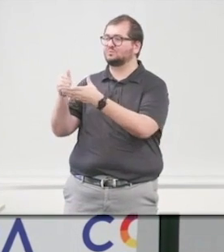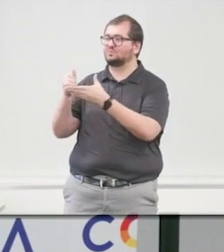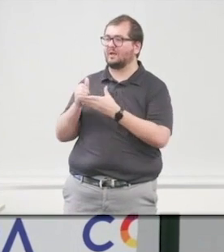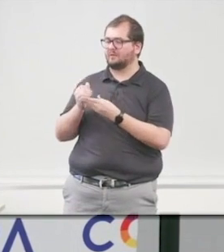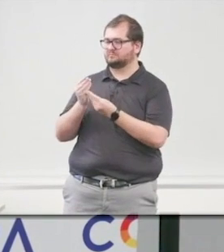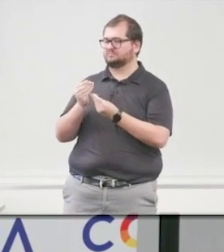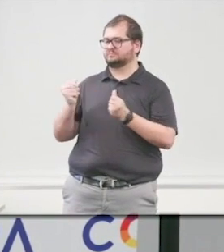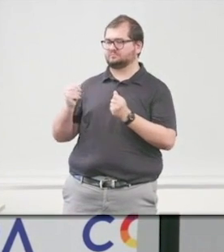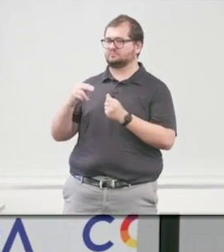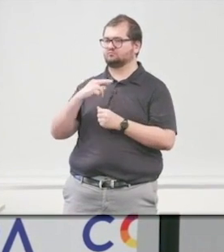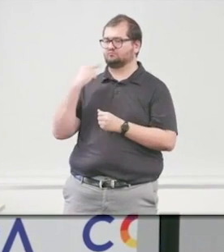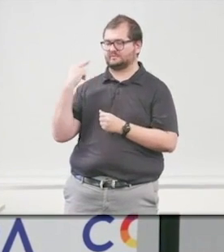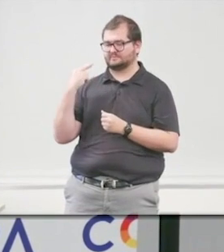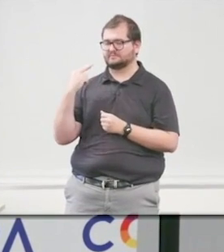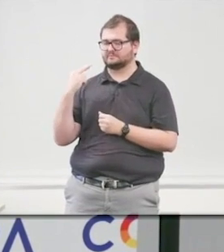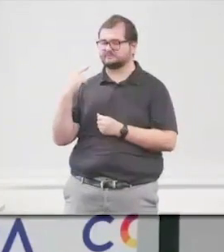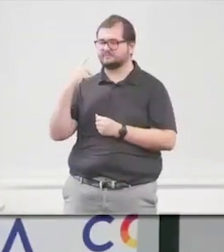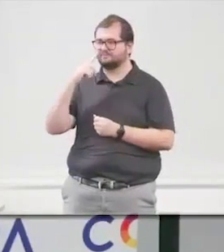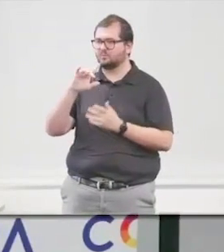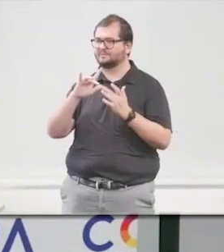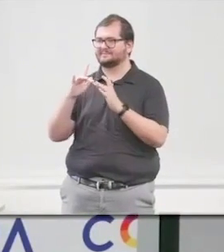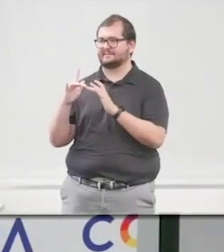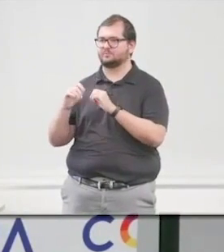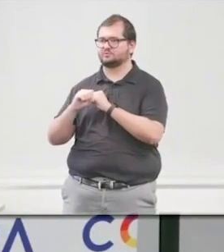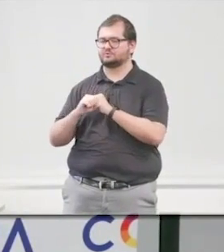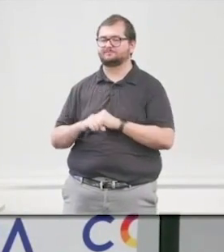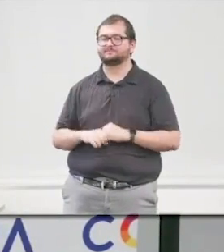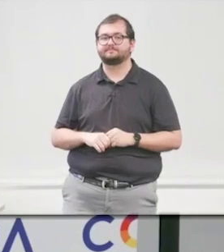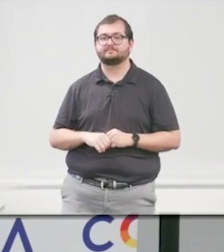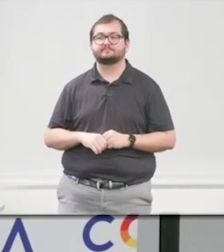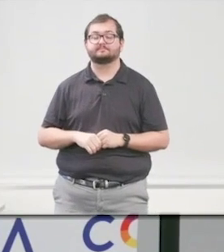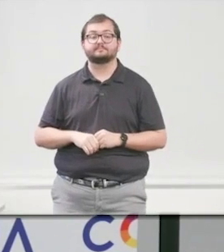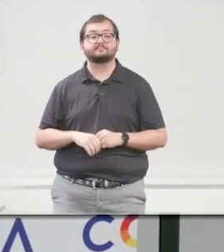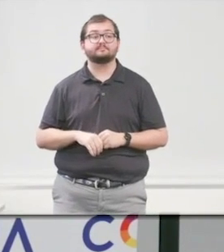to cybersecurity. And for those who don't know, if you don't have